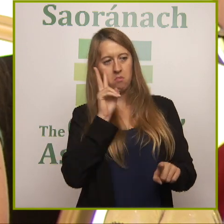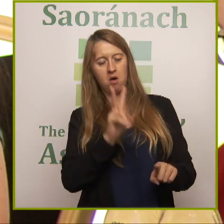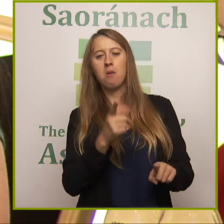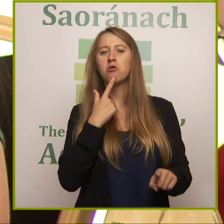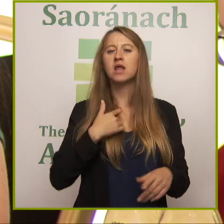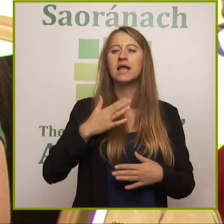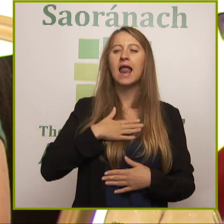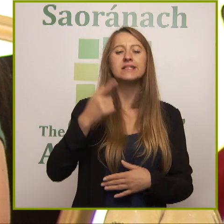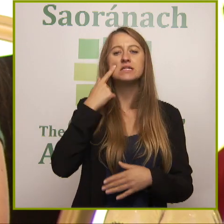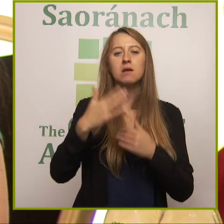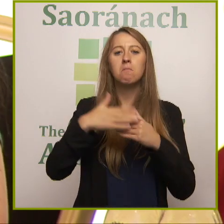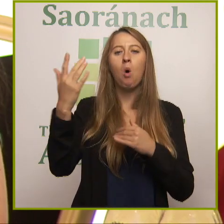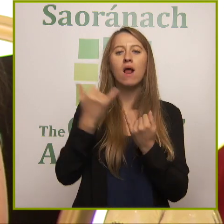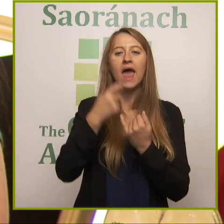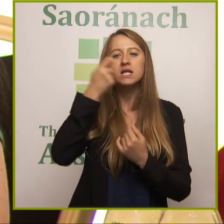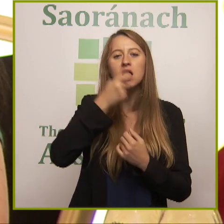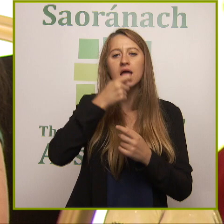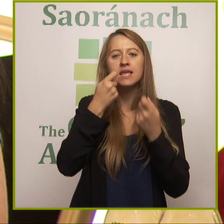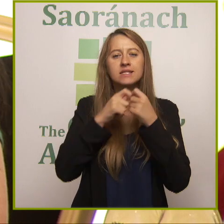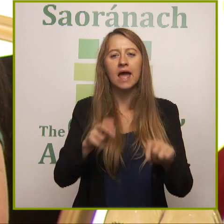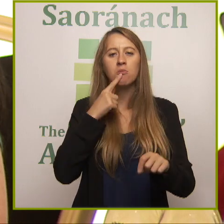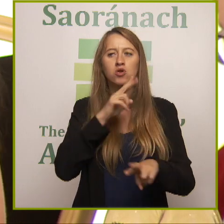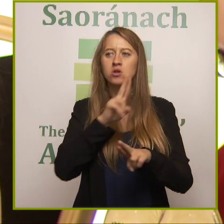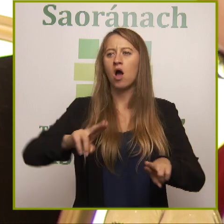towns, not just keeping the town tidy, maybe